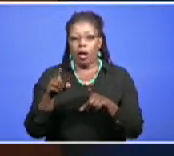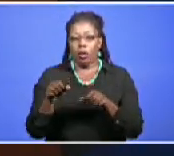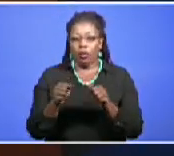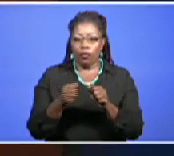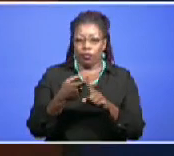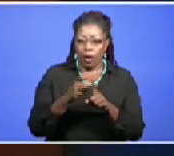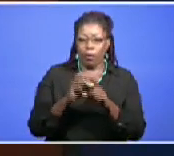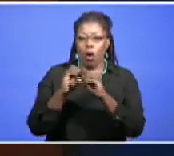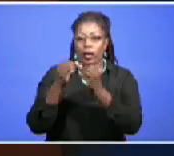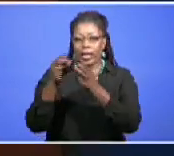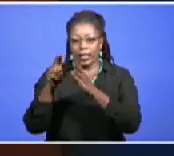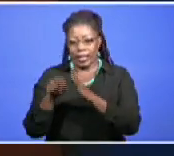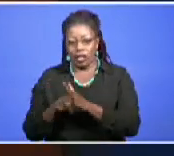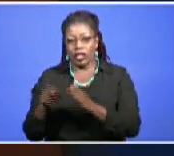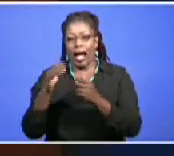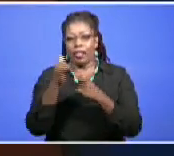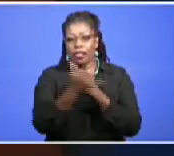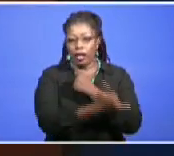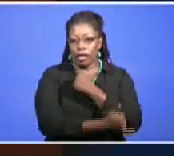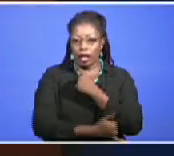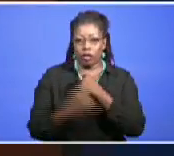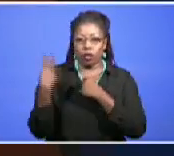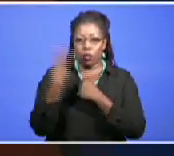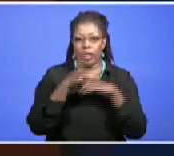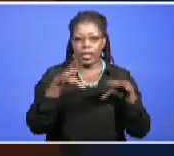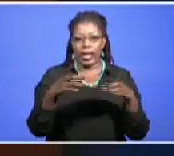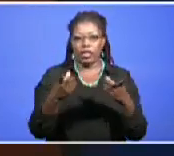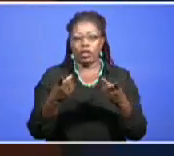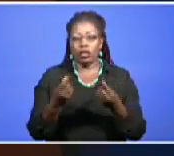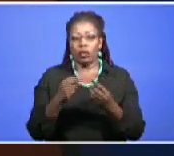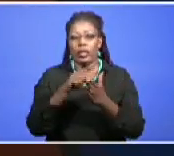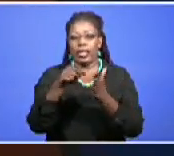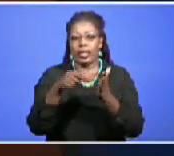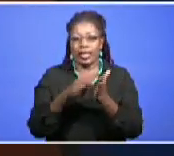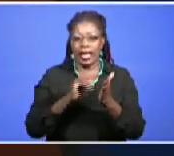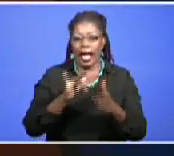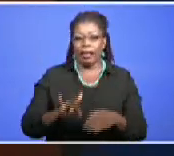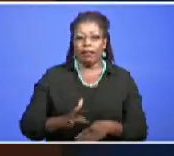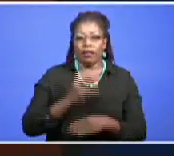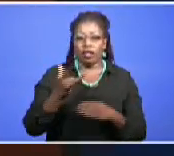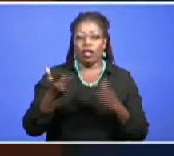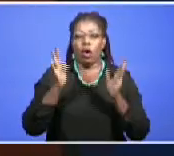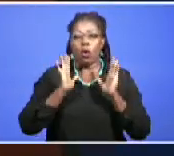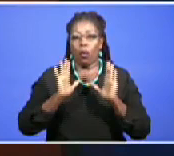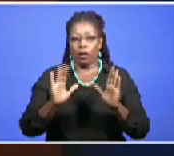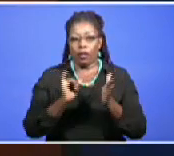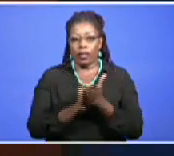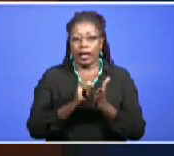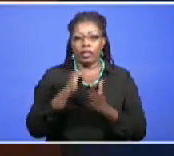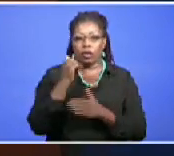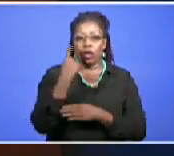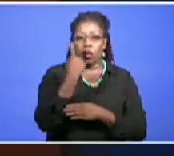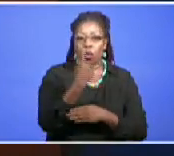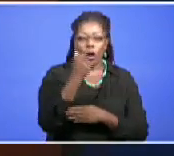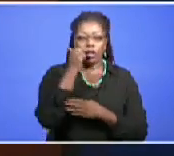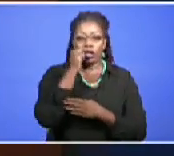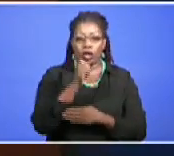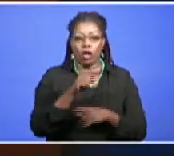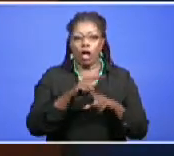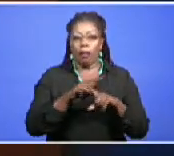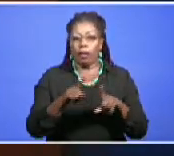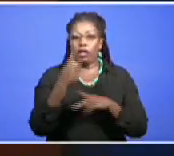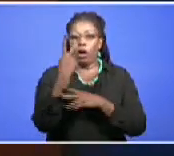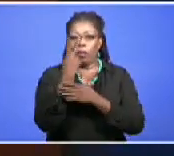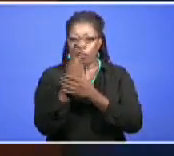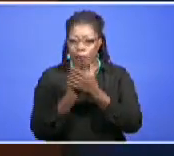and supported by the country, we can do this. I feel great that not only one girl won, but both, because